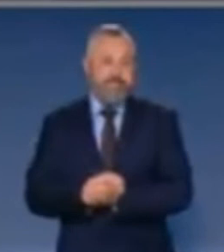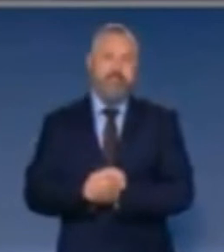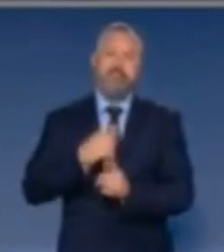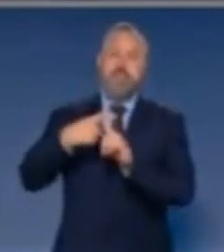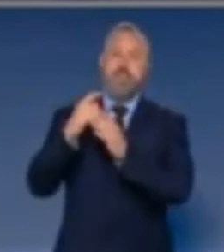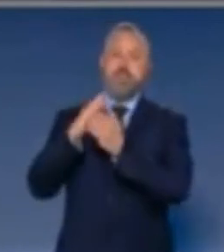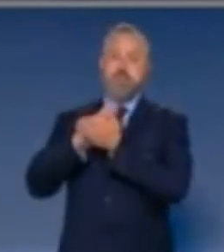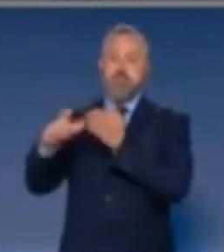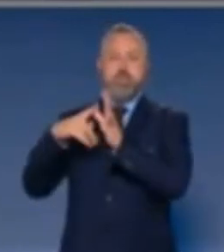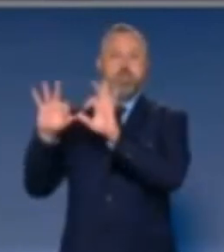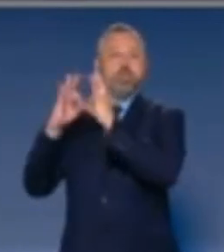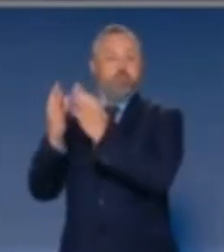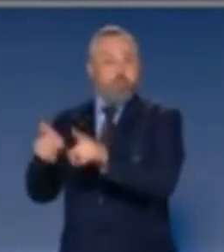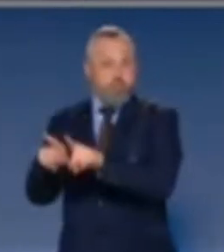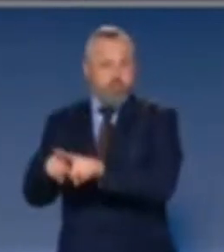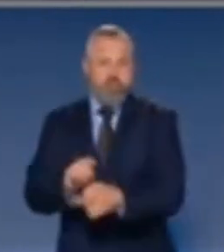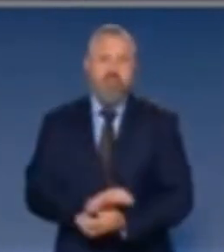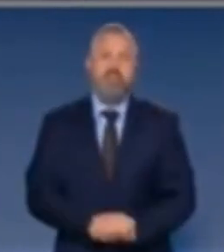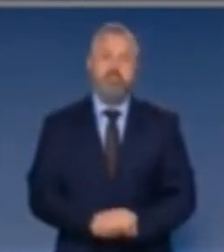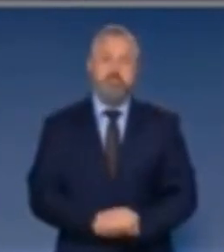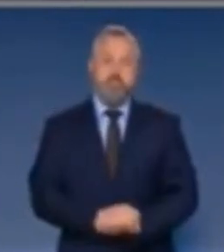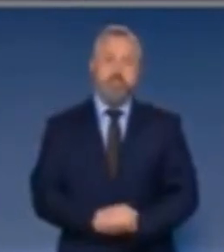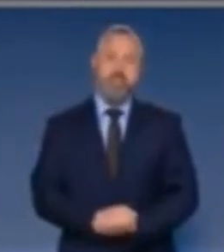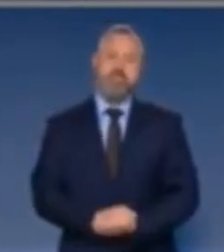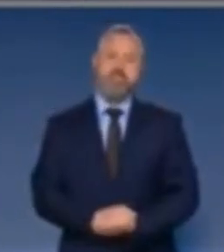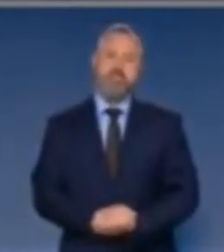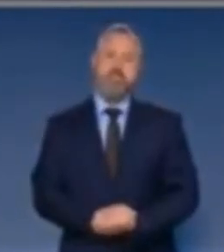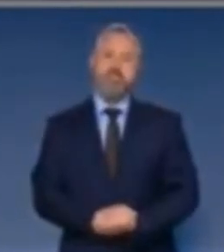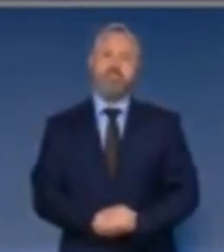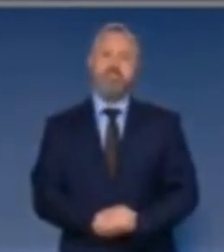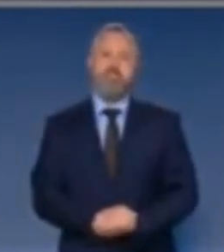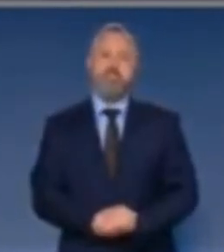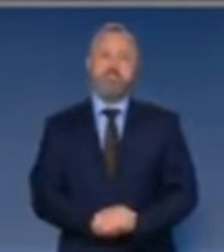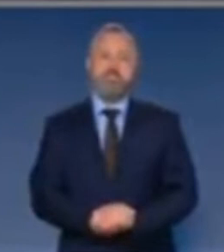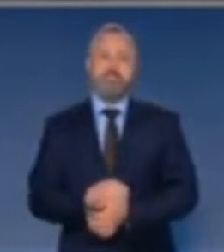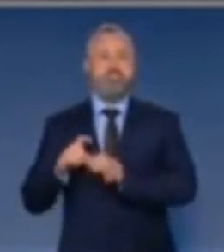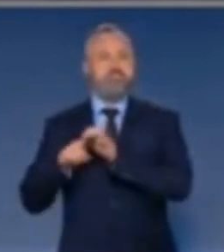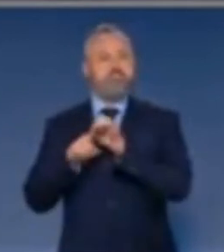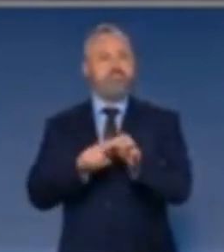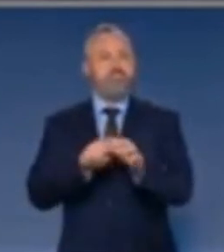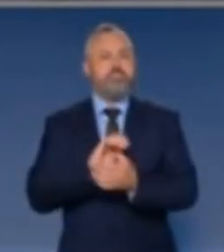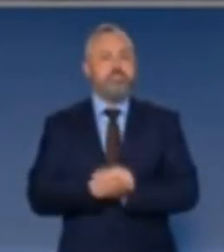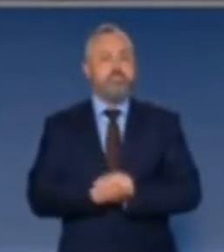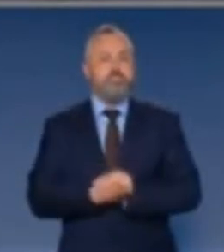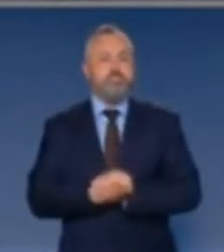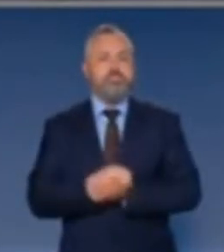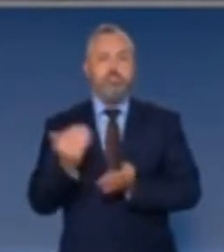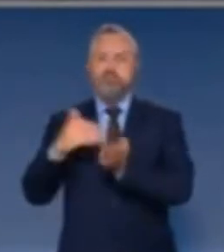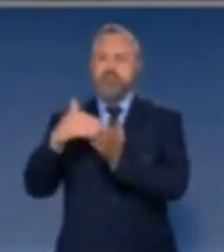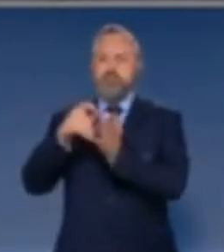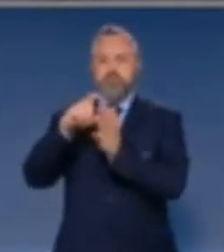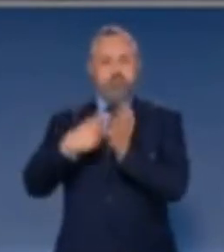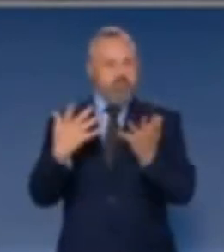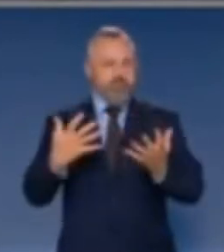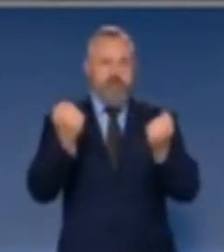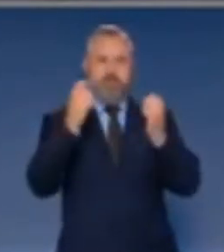Minister. Where's it going to come from, and how many are you talking about boosting the workforce there? There'll be an additional